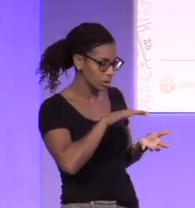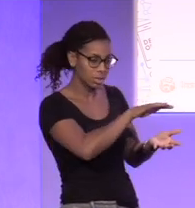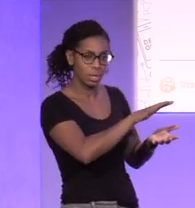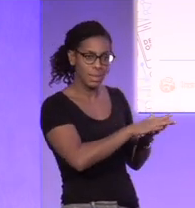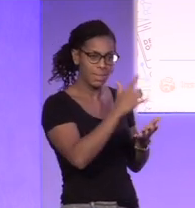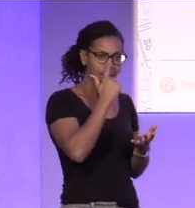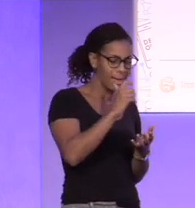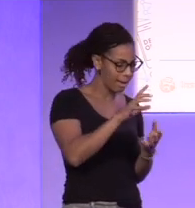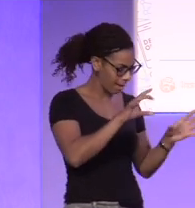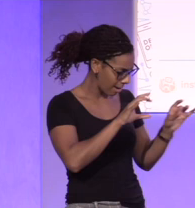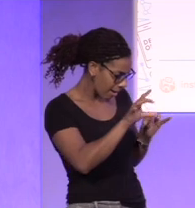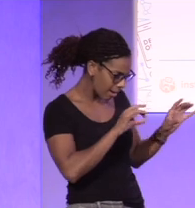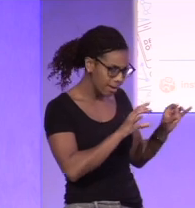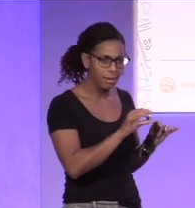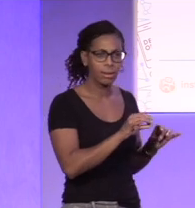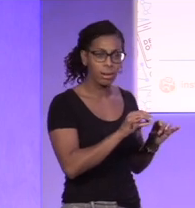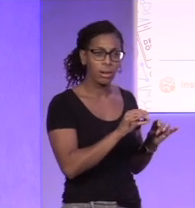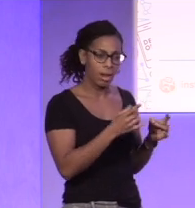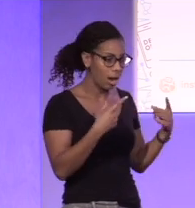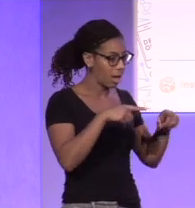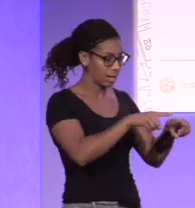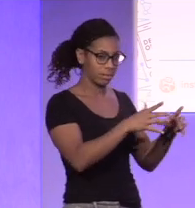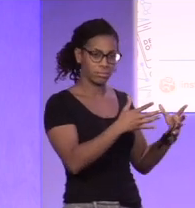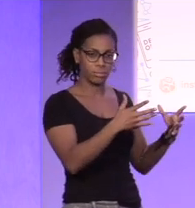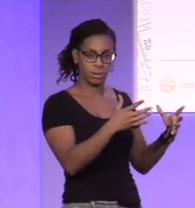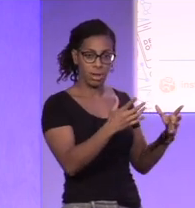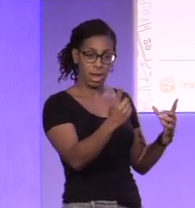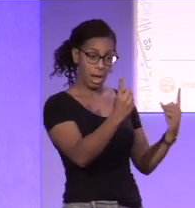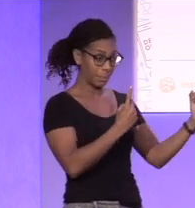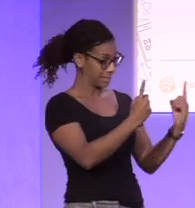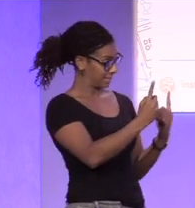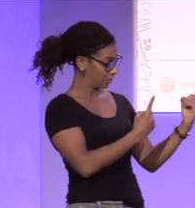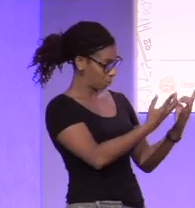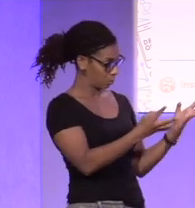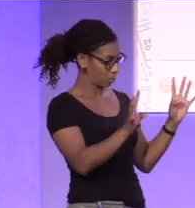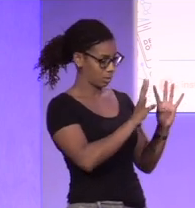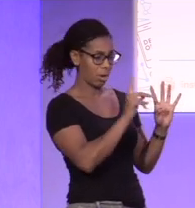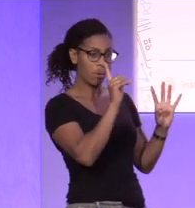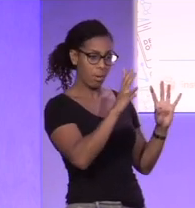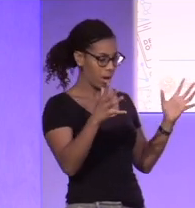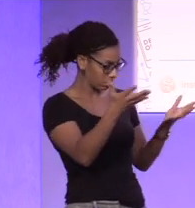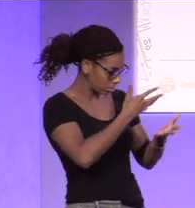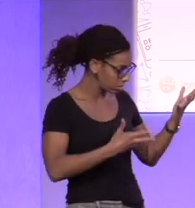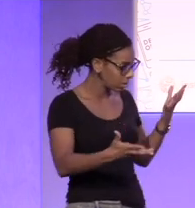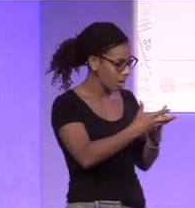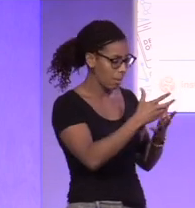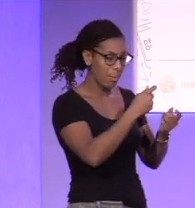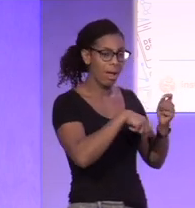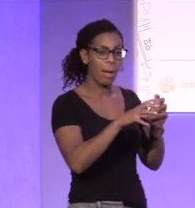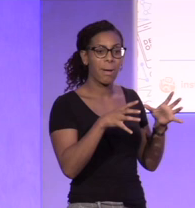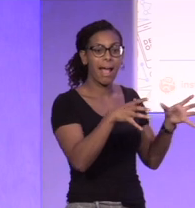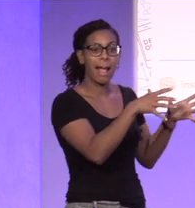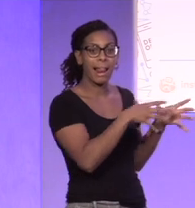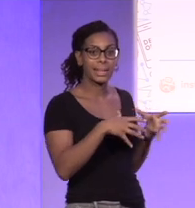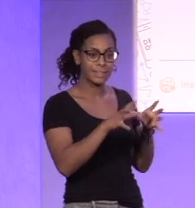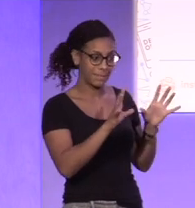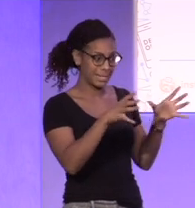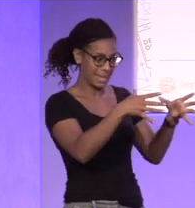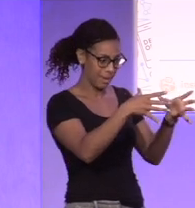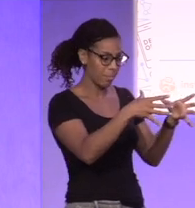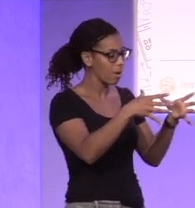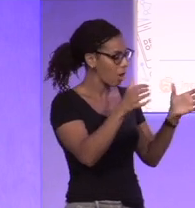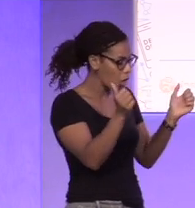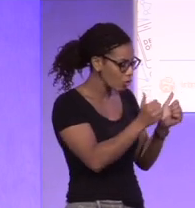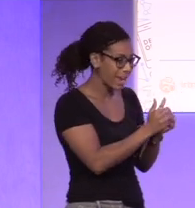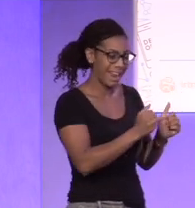align on. Enter the room as individuals, but leave the room as a collective team, agreeing and defining their own version of Agile.